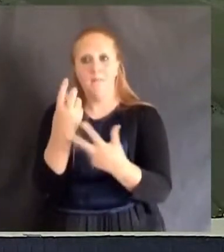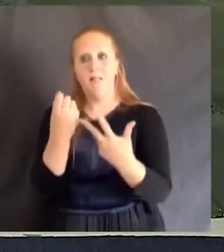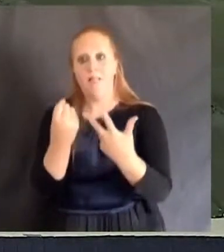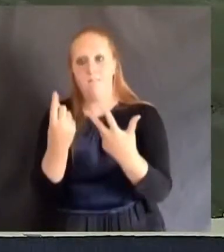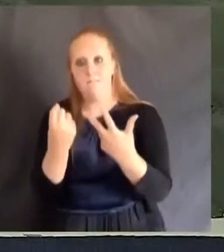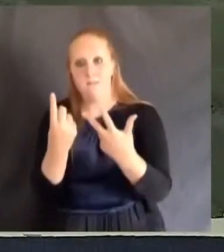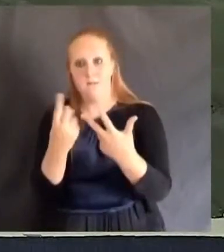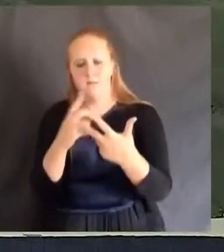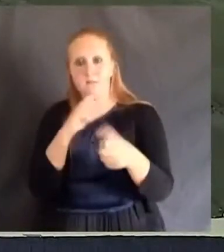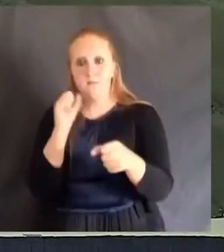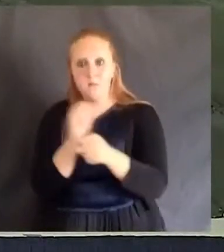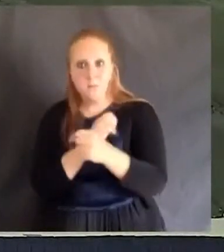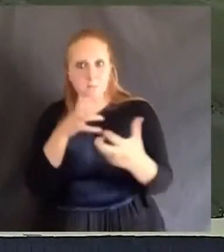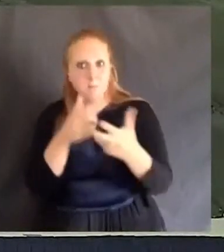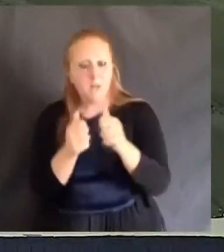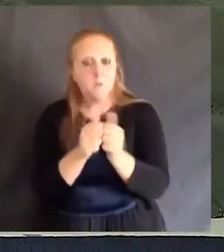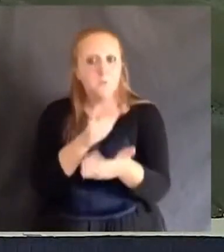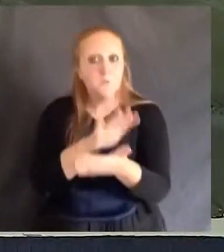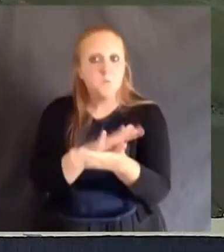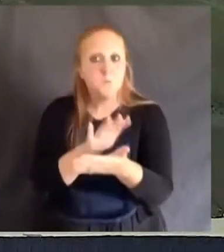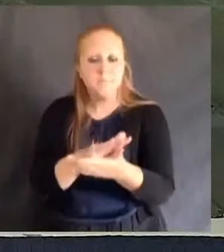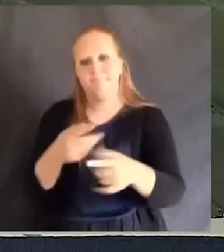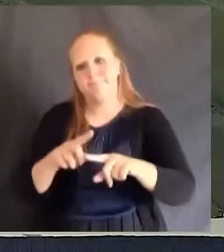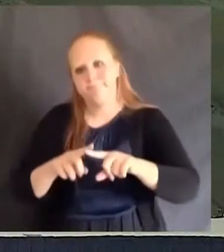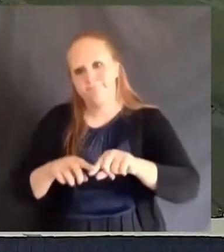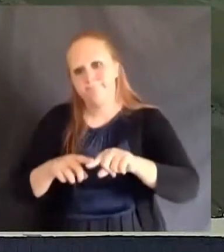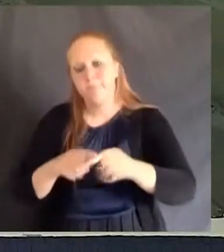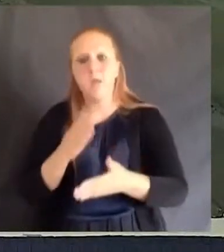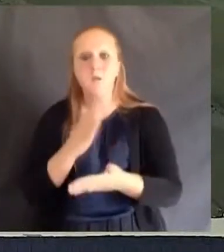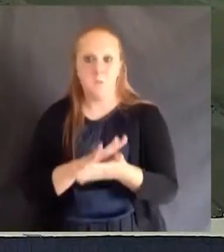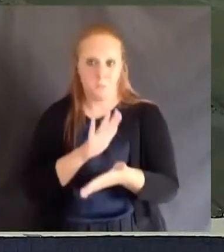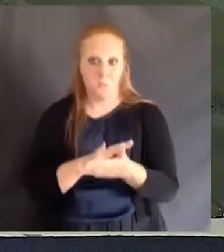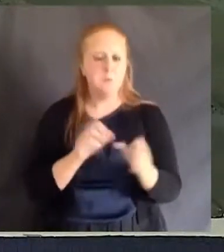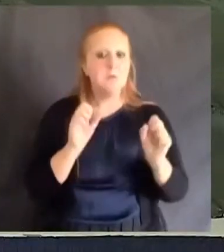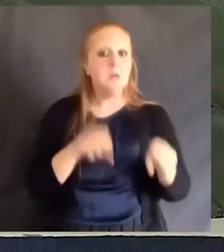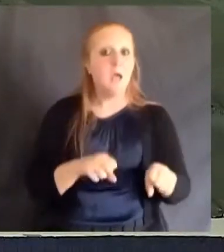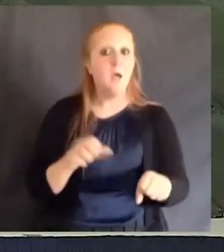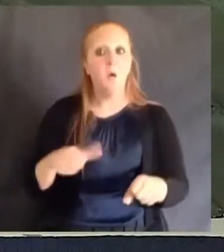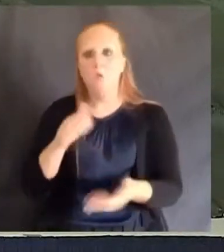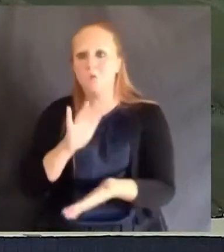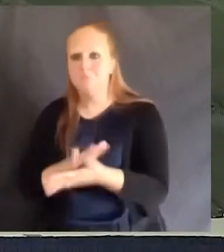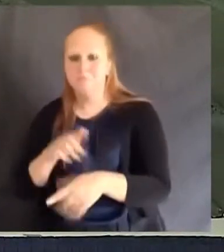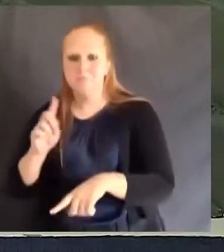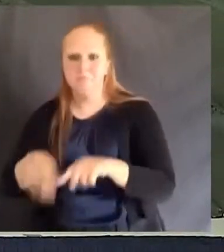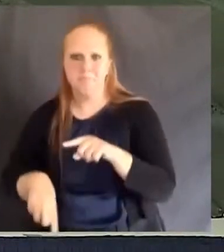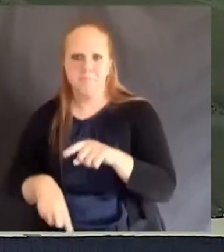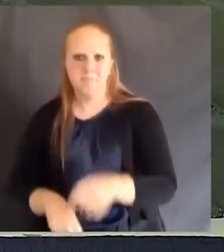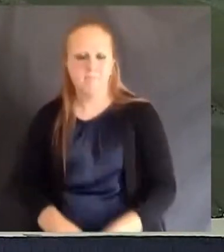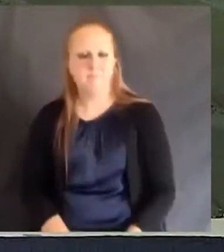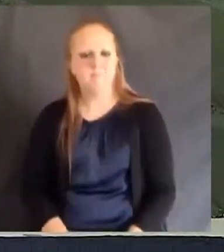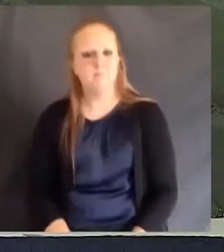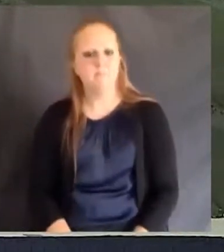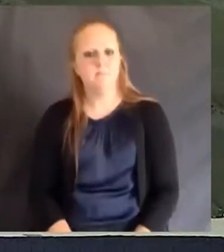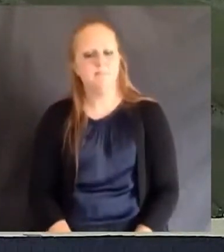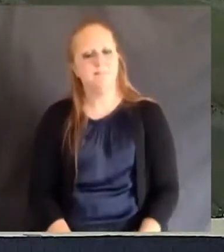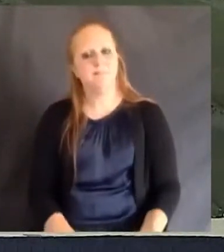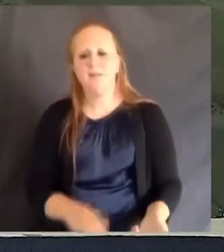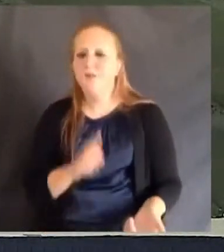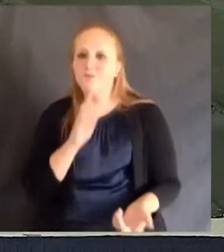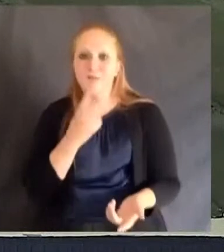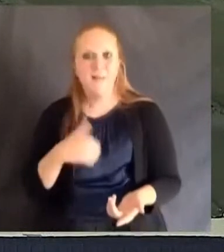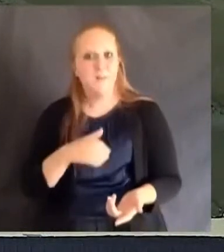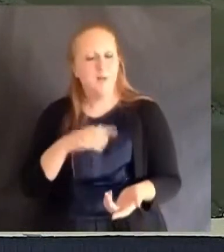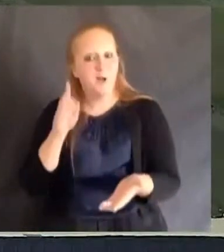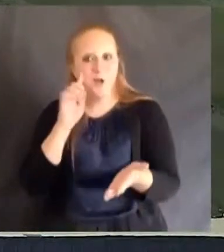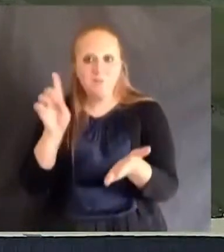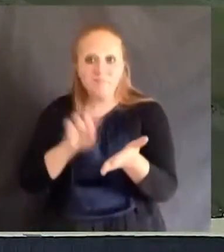It depends. Some of the schools yes, some of the schools no. If it doesn't work in the school, you prevent that school from opening. That's one of the things we're looking